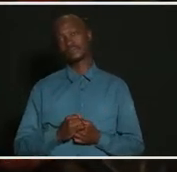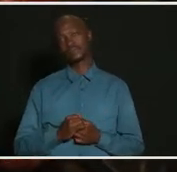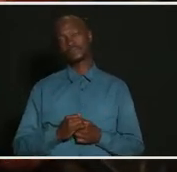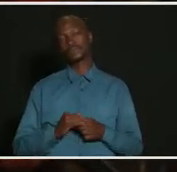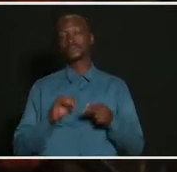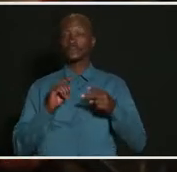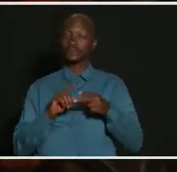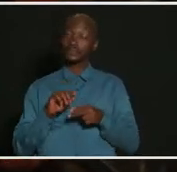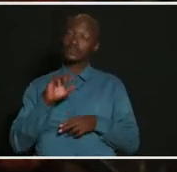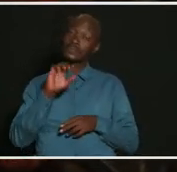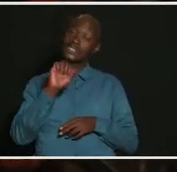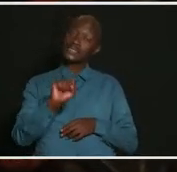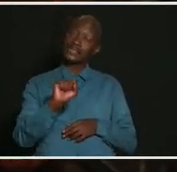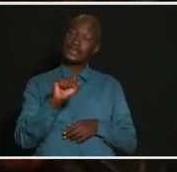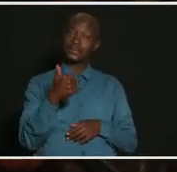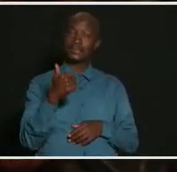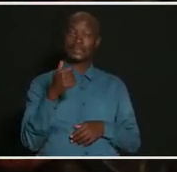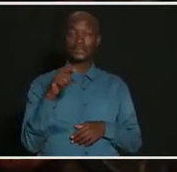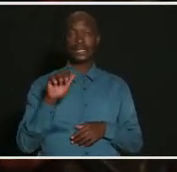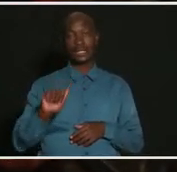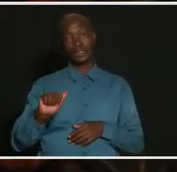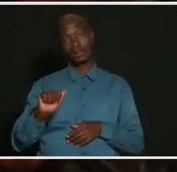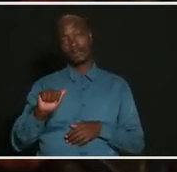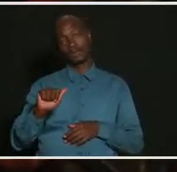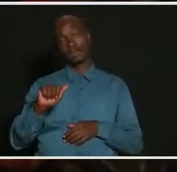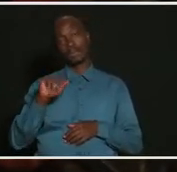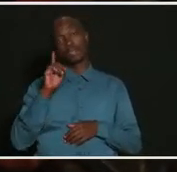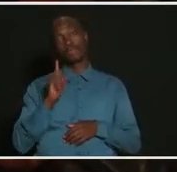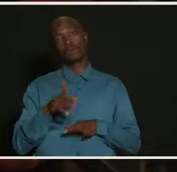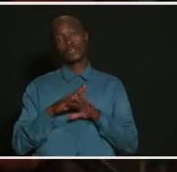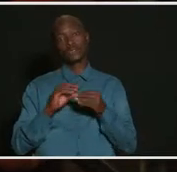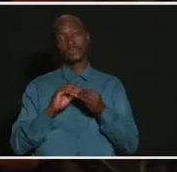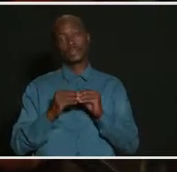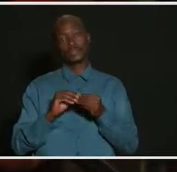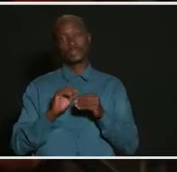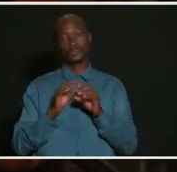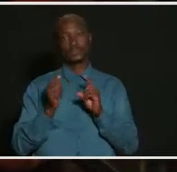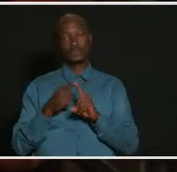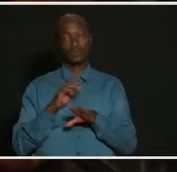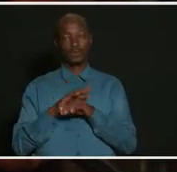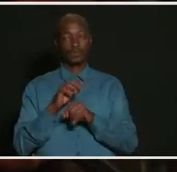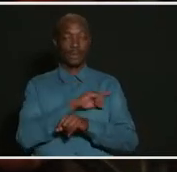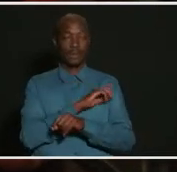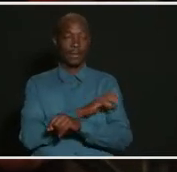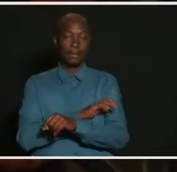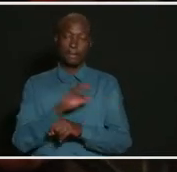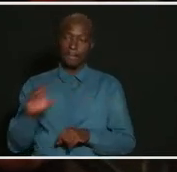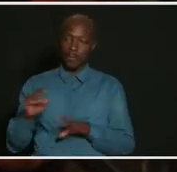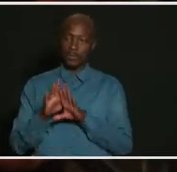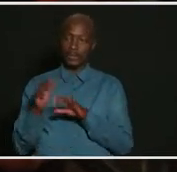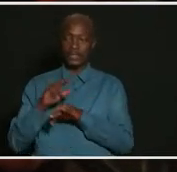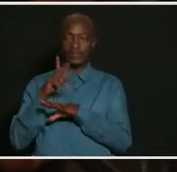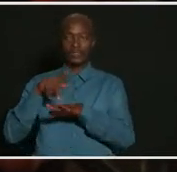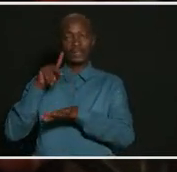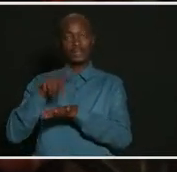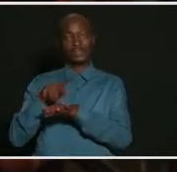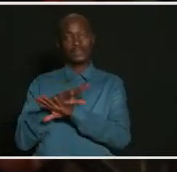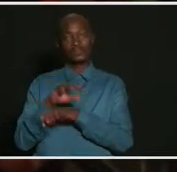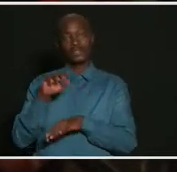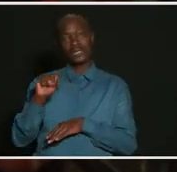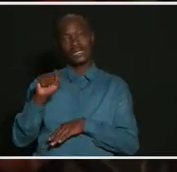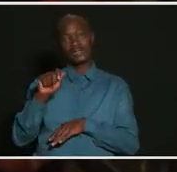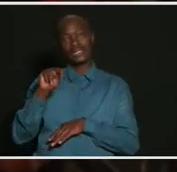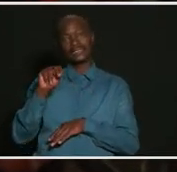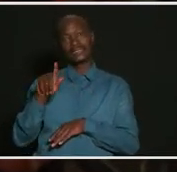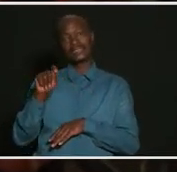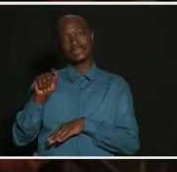two on Section 6A uh we must amend from Powers been giving the principle to the smt